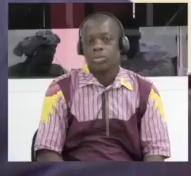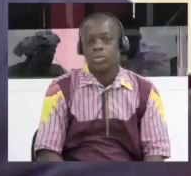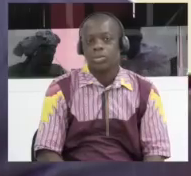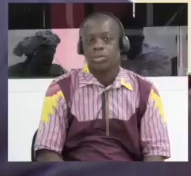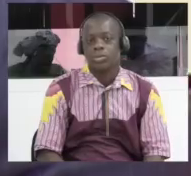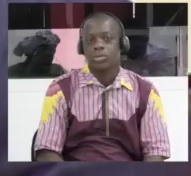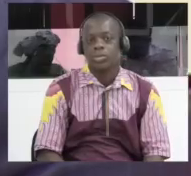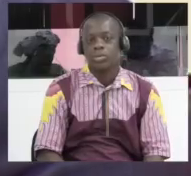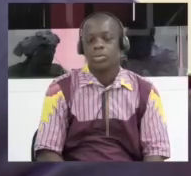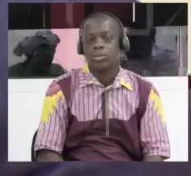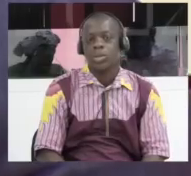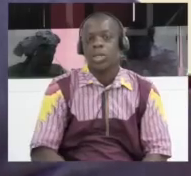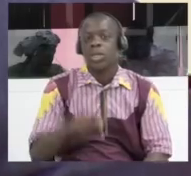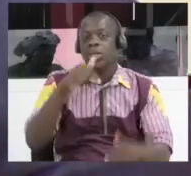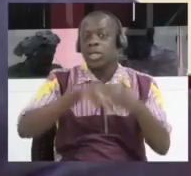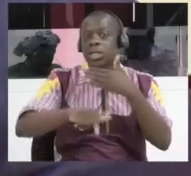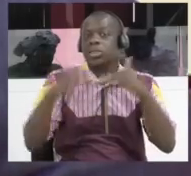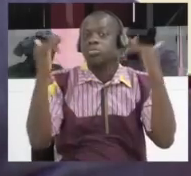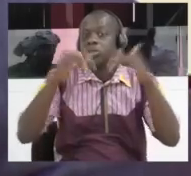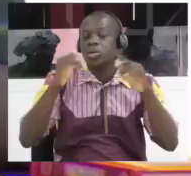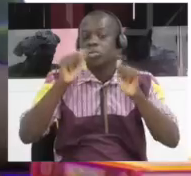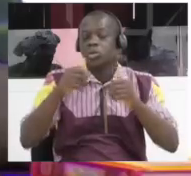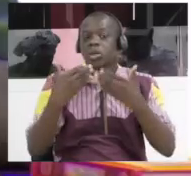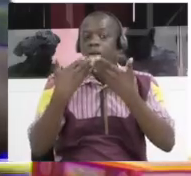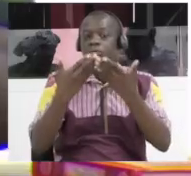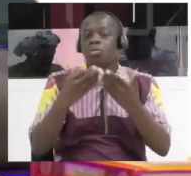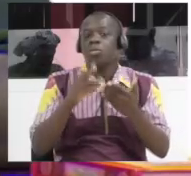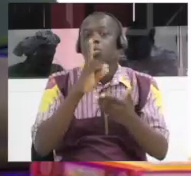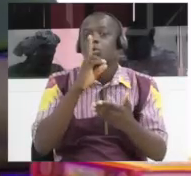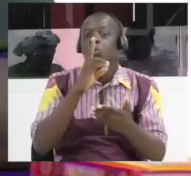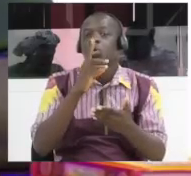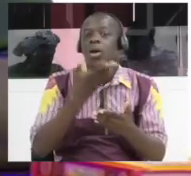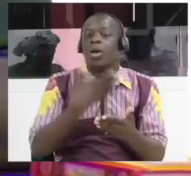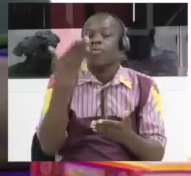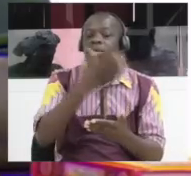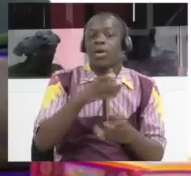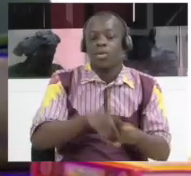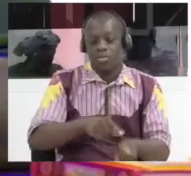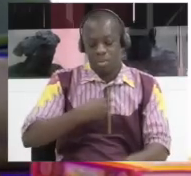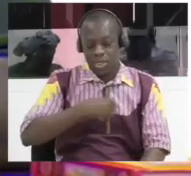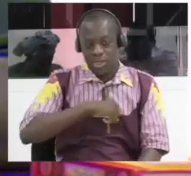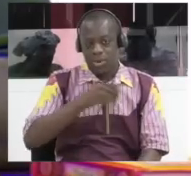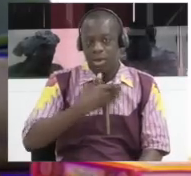At that meeting, could you tell us who else was involved? I was certainly present.